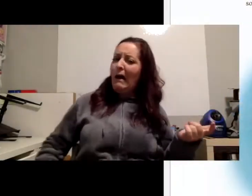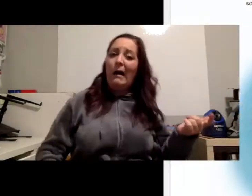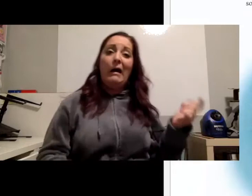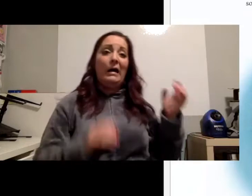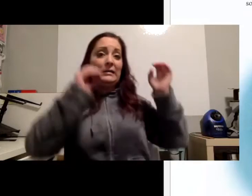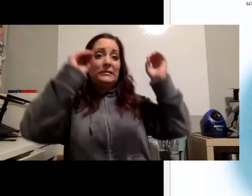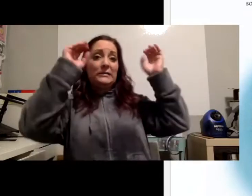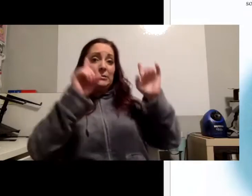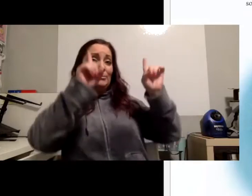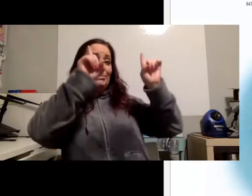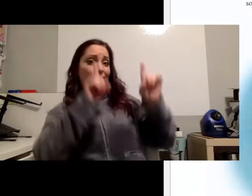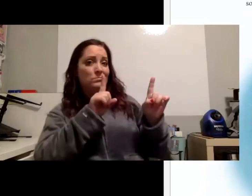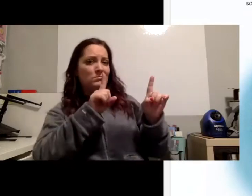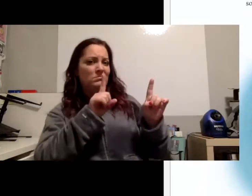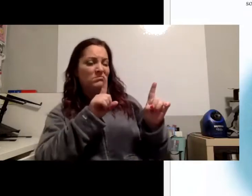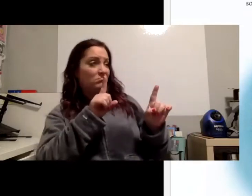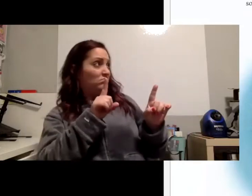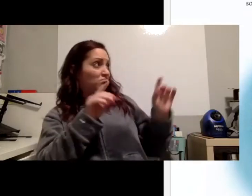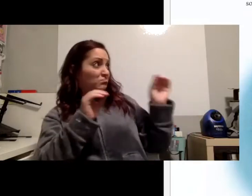The principal forgot?